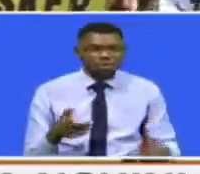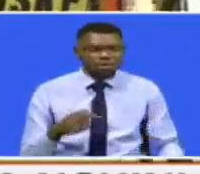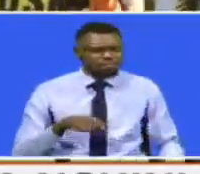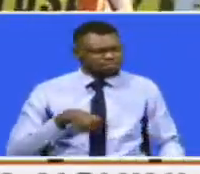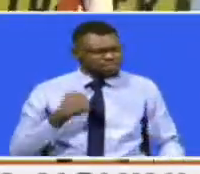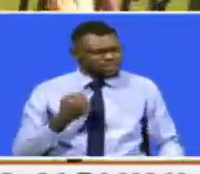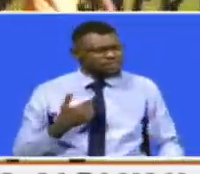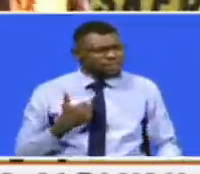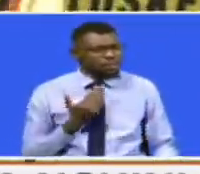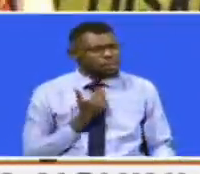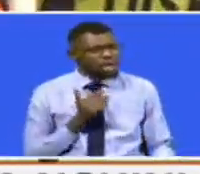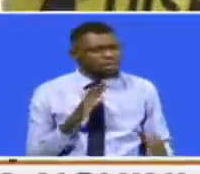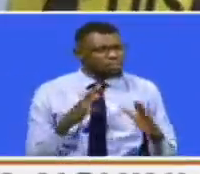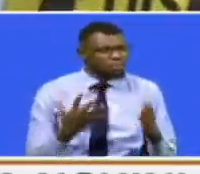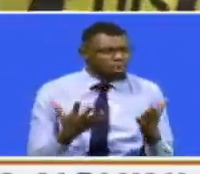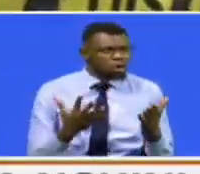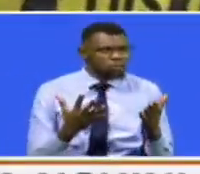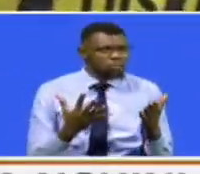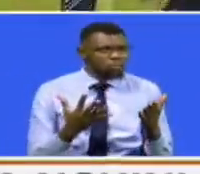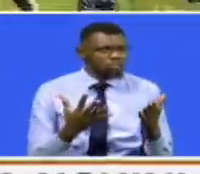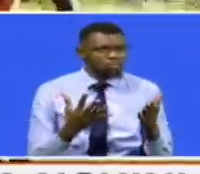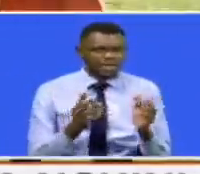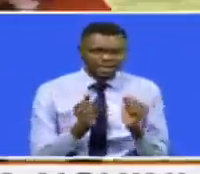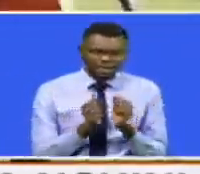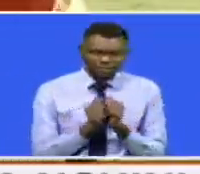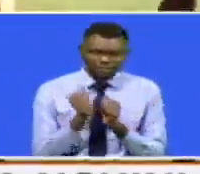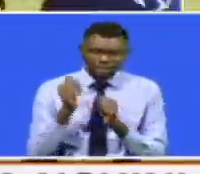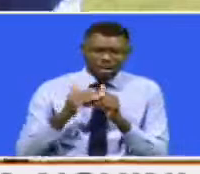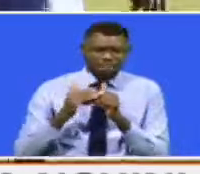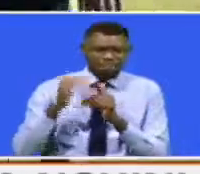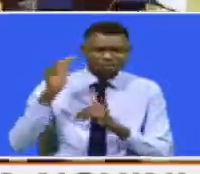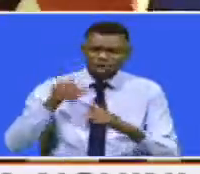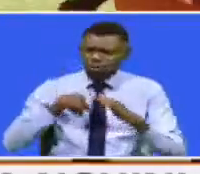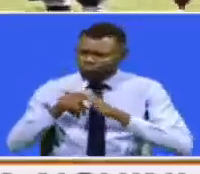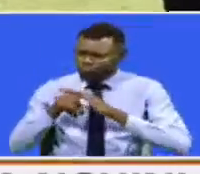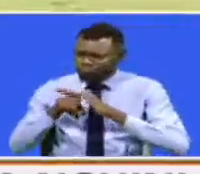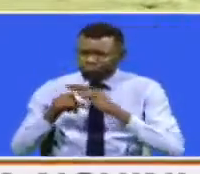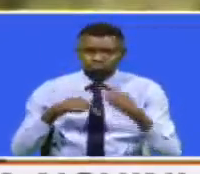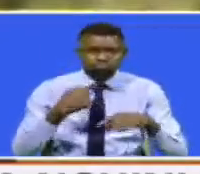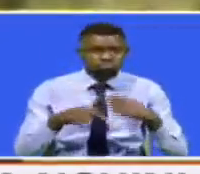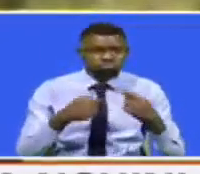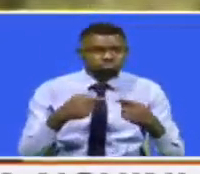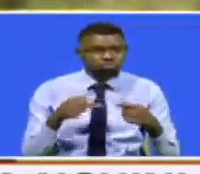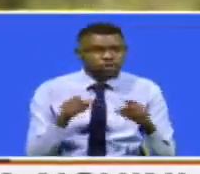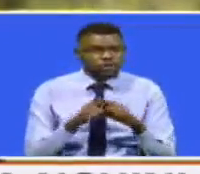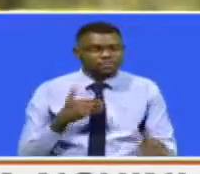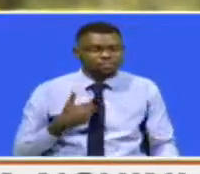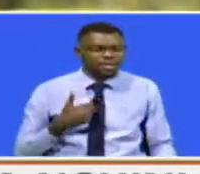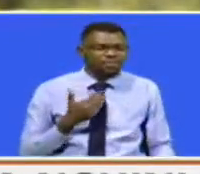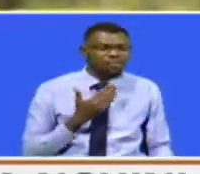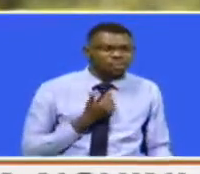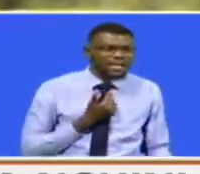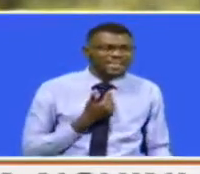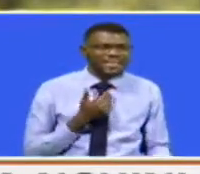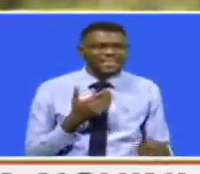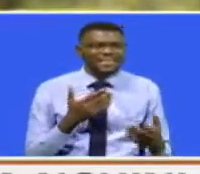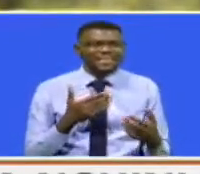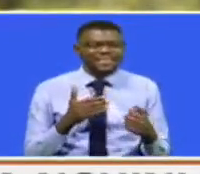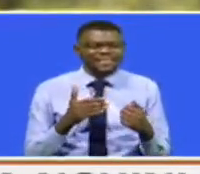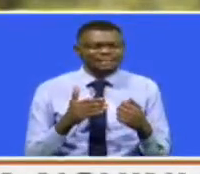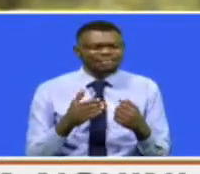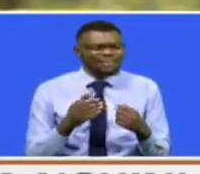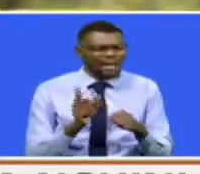for myself I'd wanted from 15 and above. Work toward, alafu pia nataka ni clock many minutes,